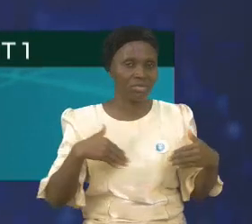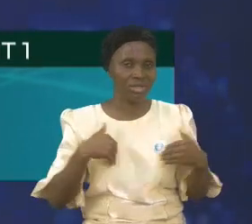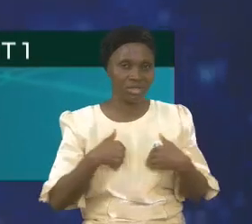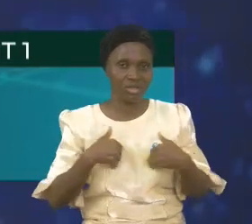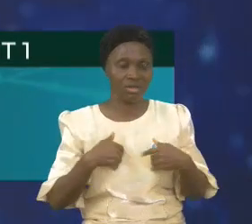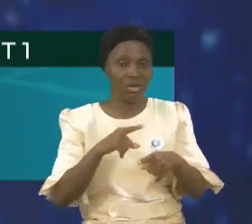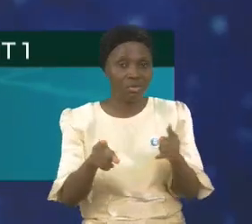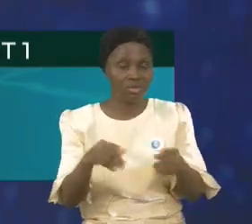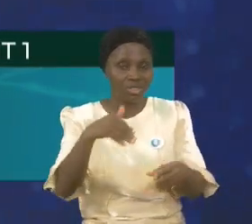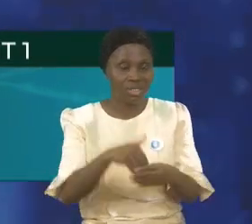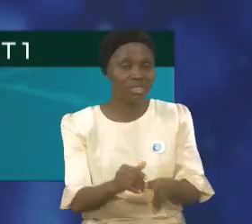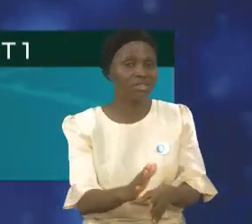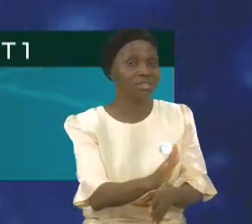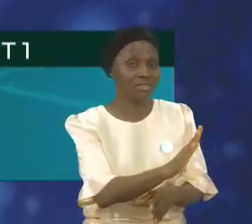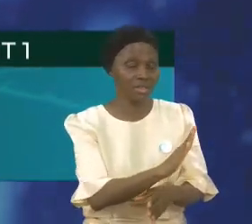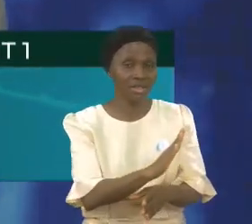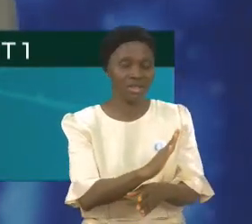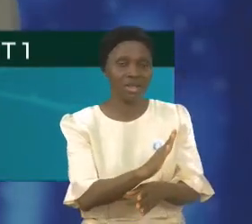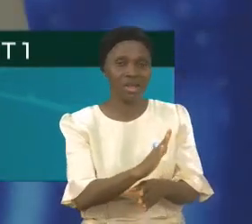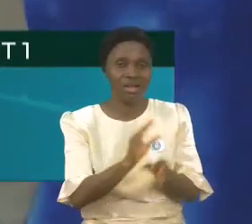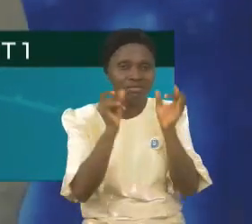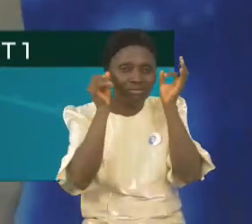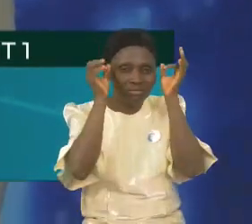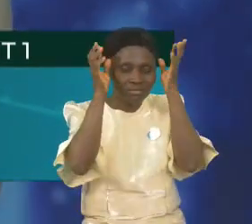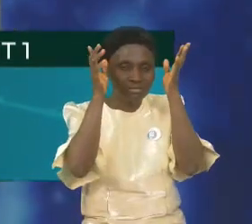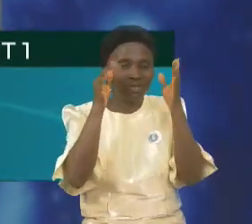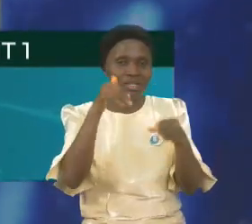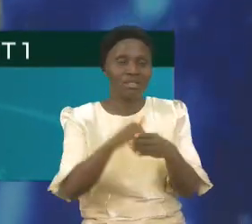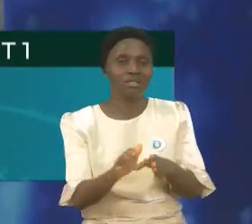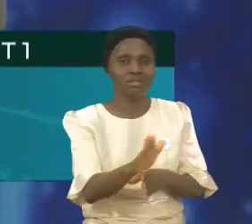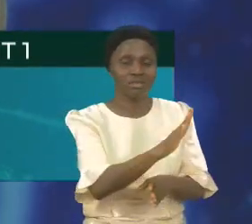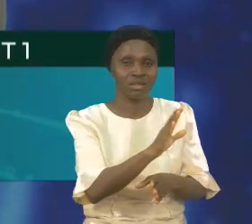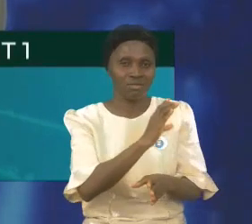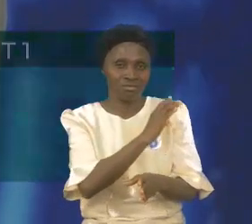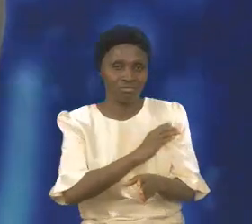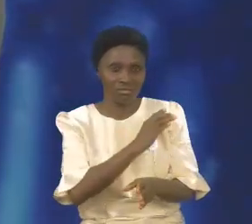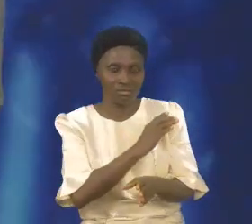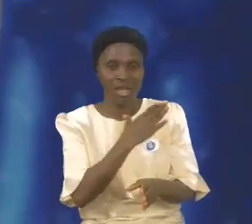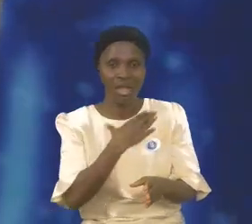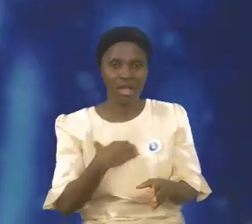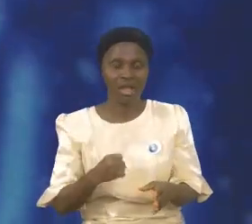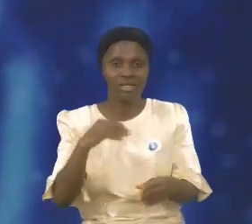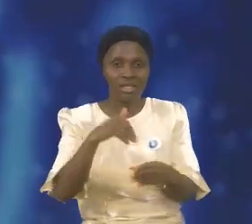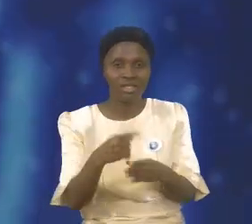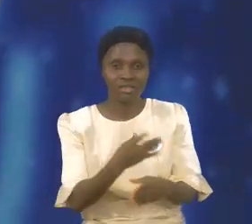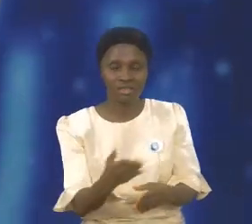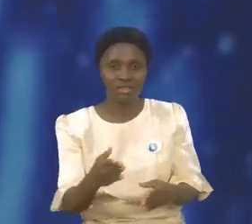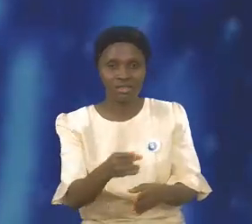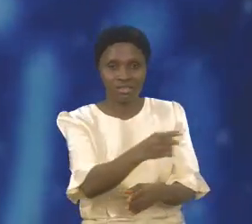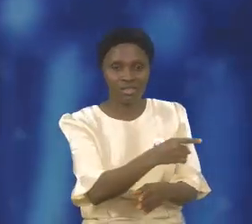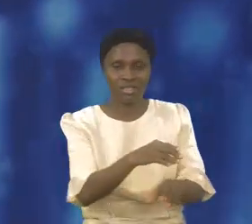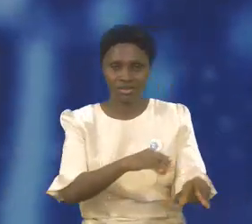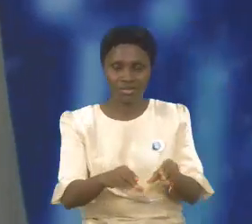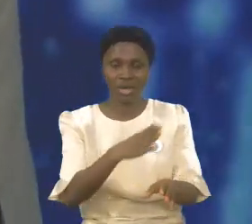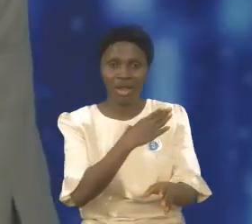their cruelty, in their mannerisms, and in the things they did, and in their power, and in the